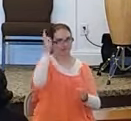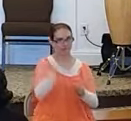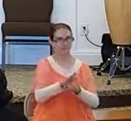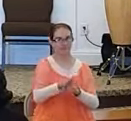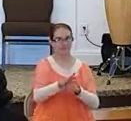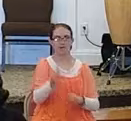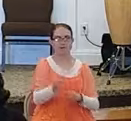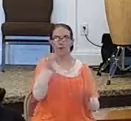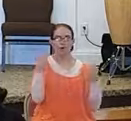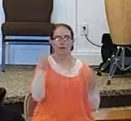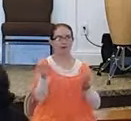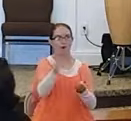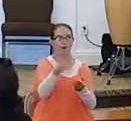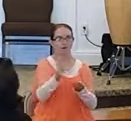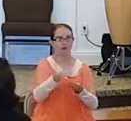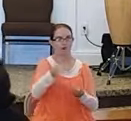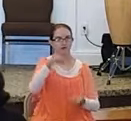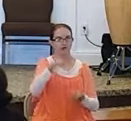don't have the Holy Ghost.